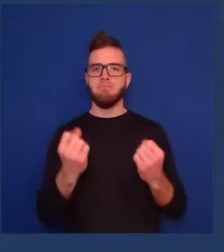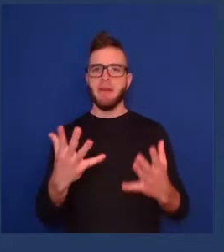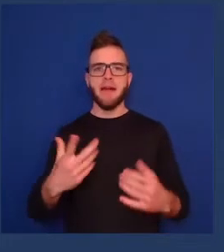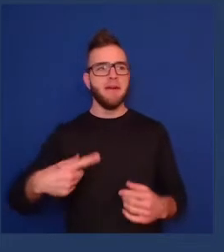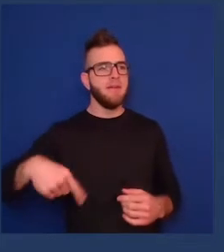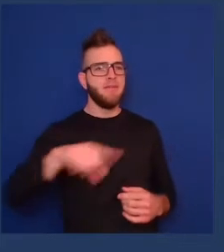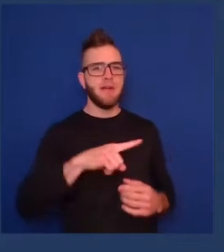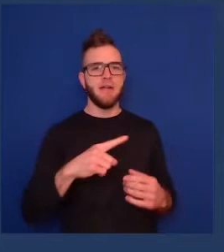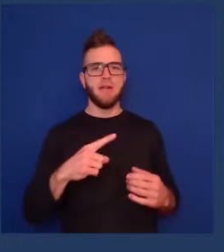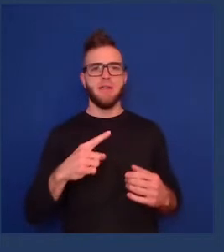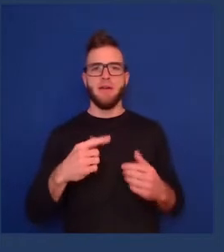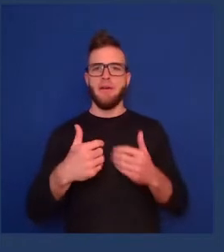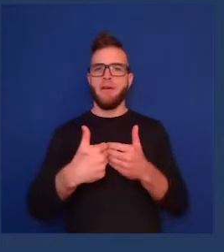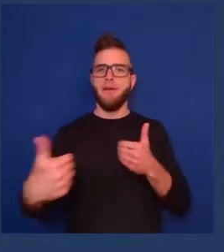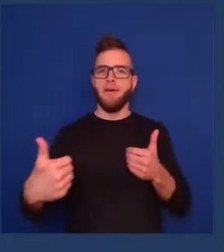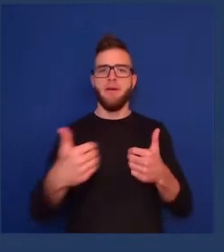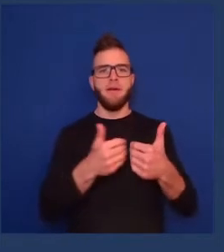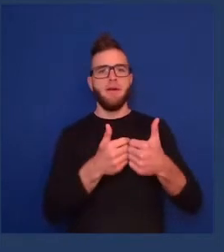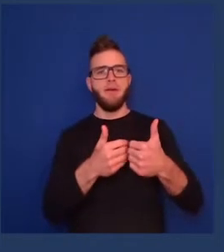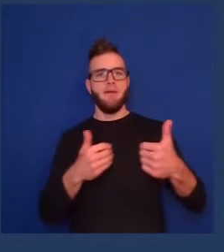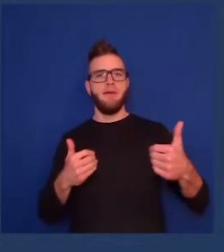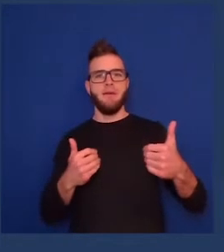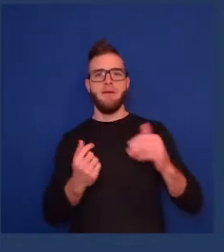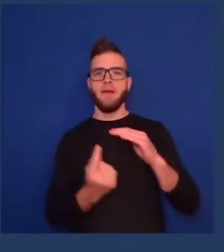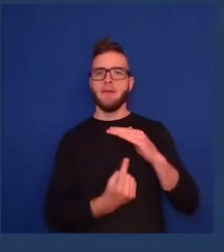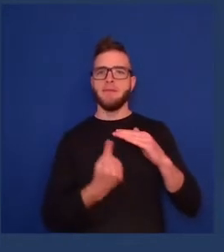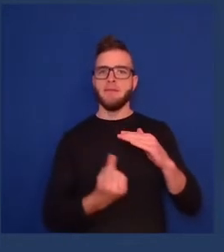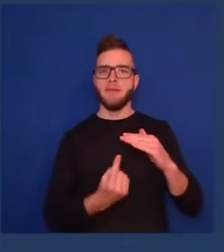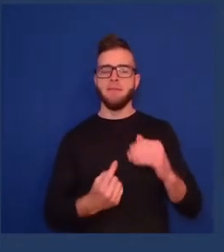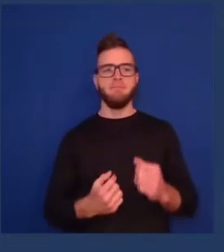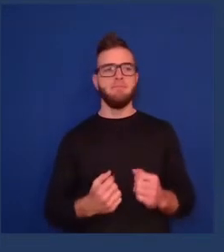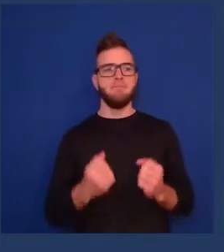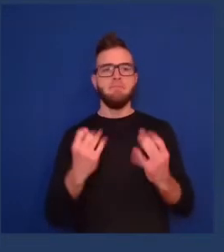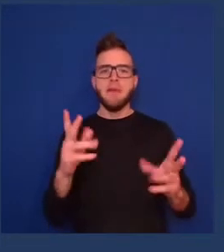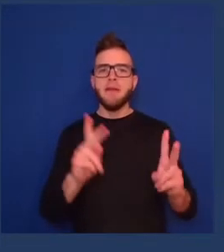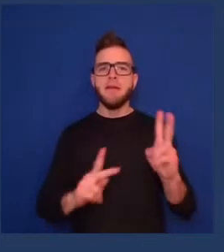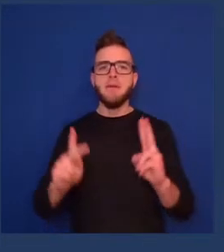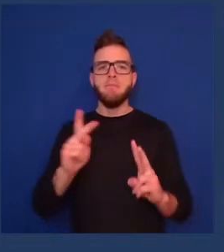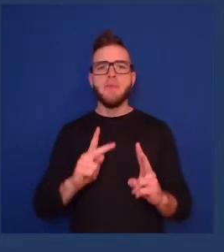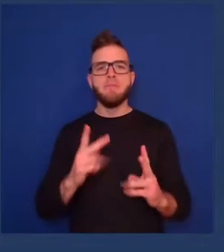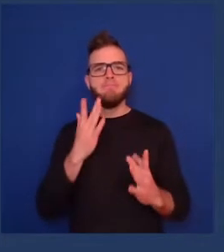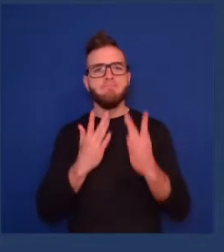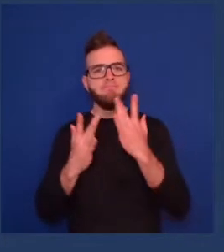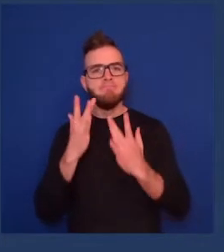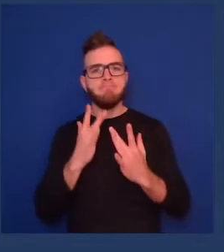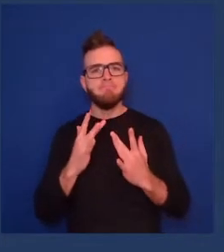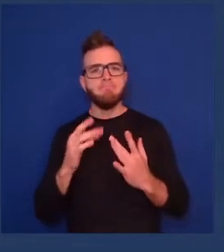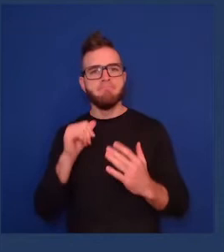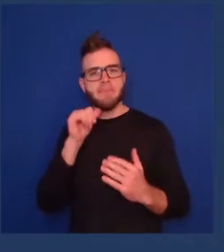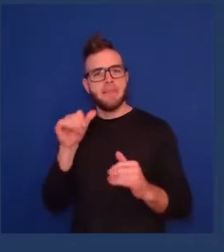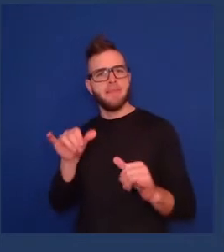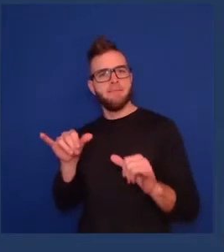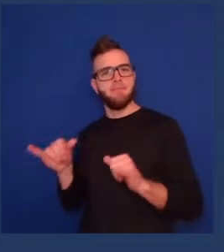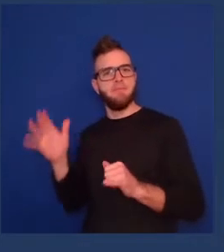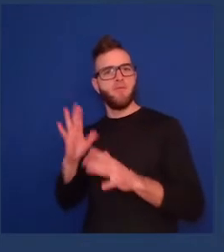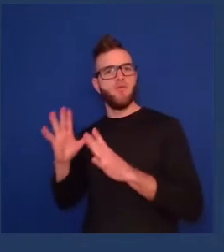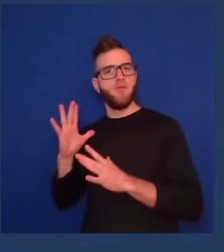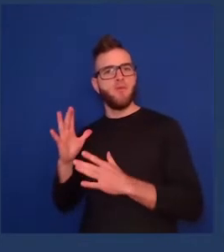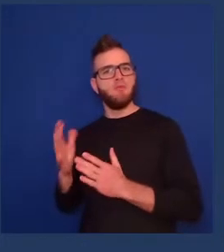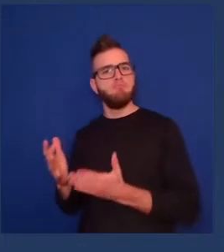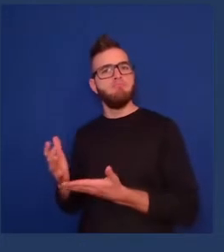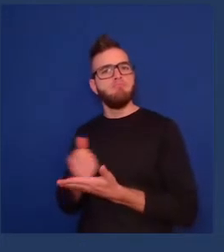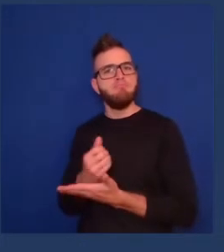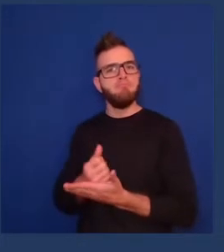ever. Many people are lacking the economic support they have in other times. It's a time of